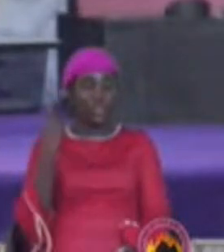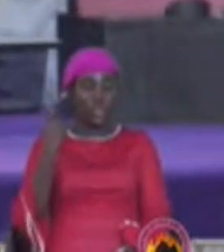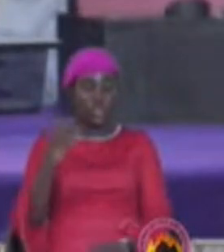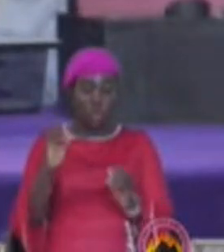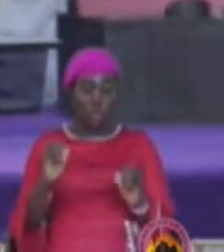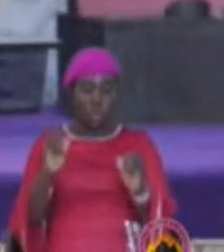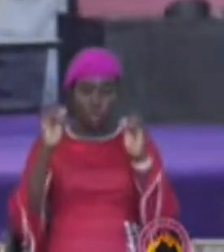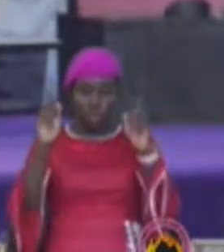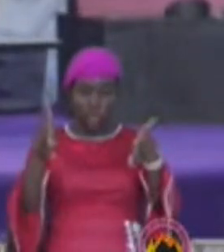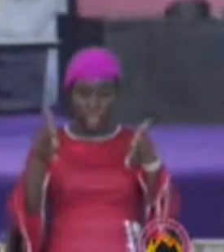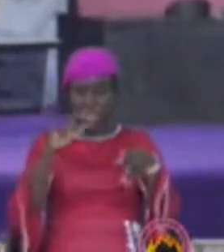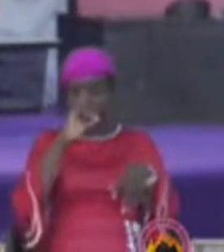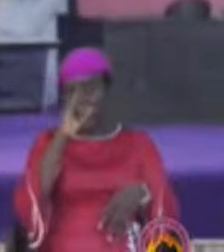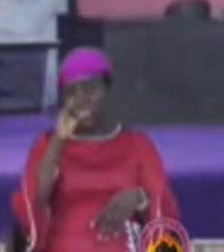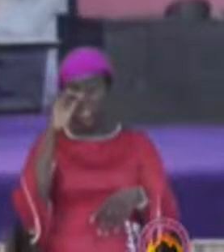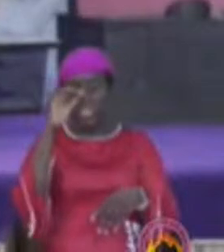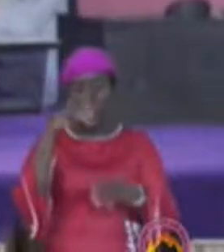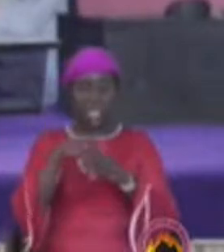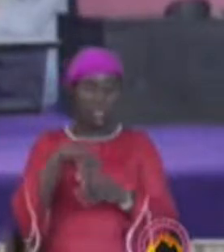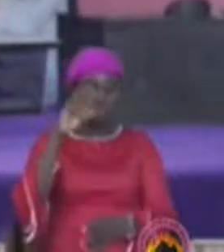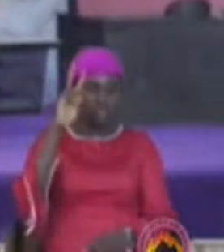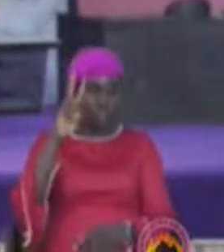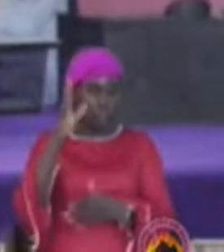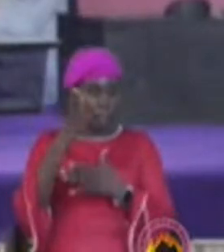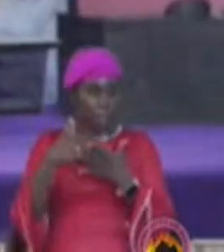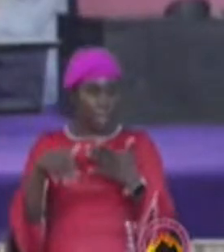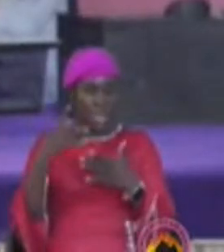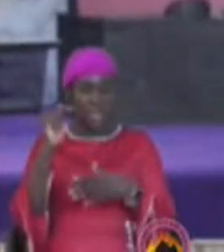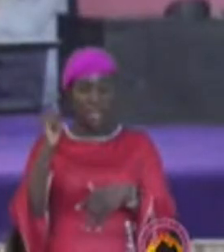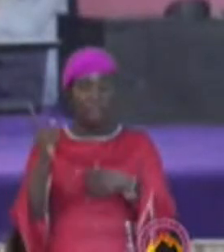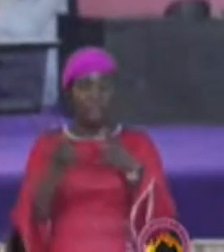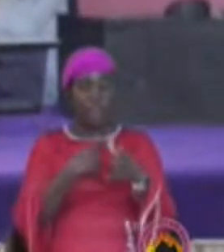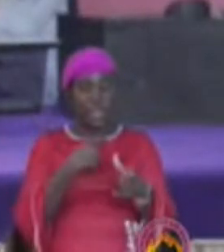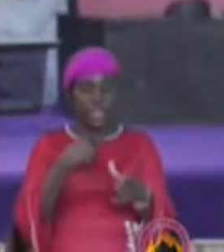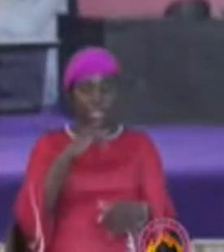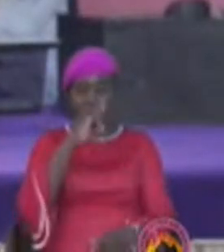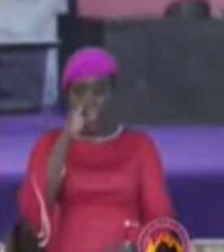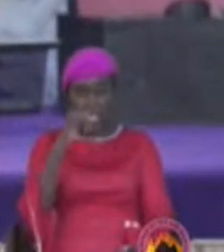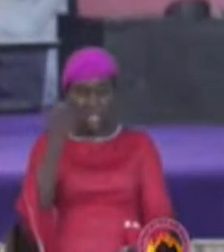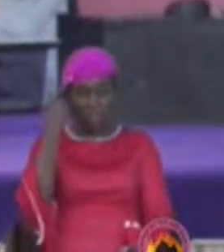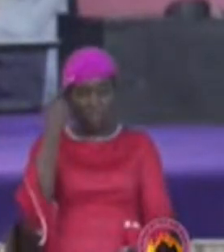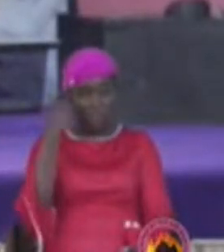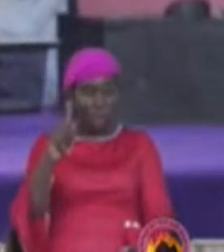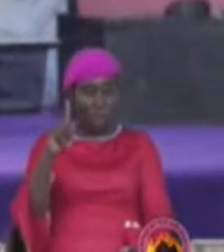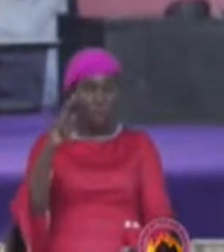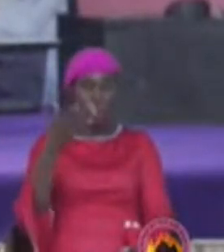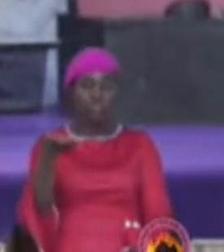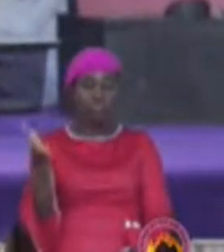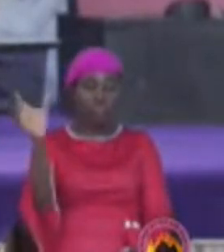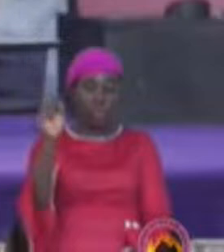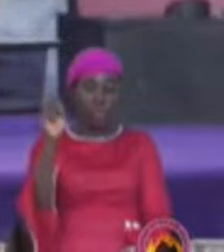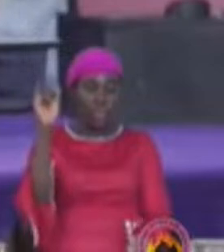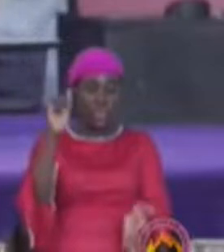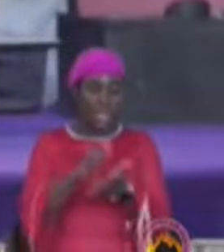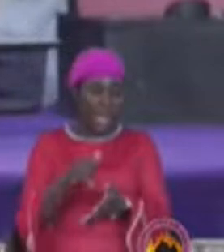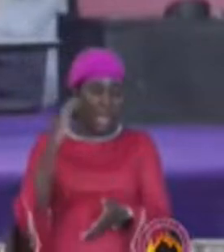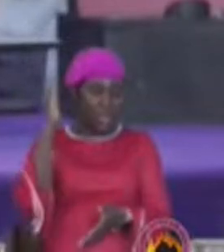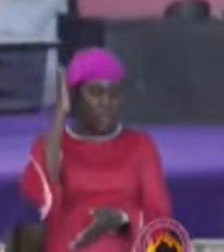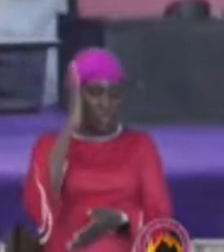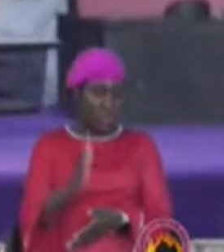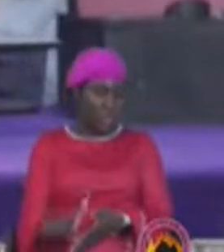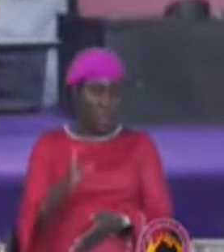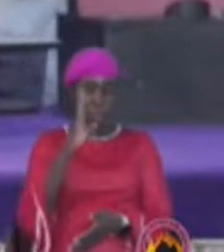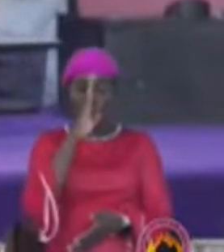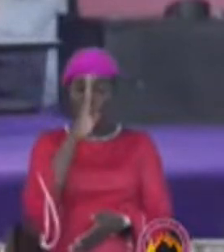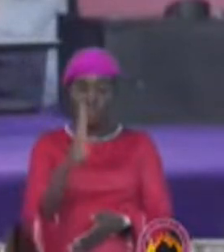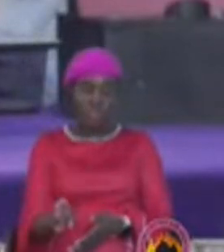two categories. The first category is bakery entrepreneurs, those to be